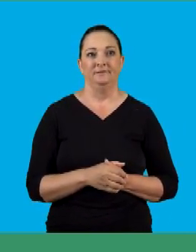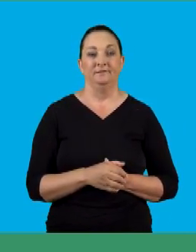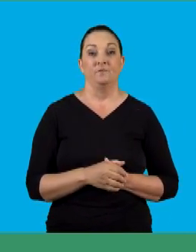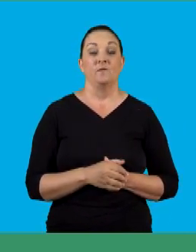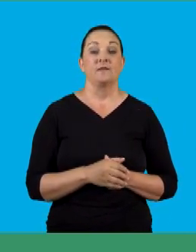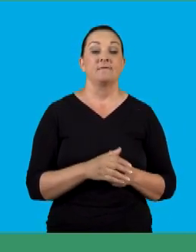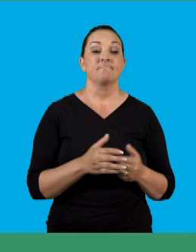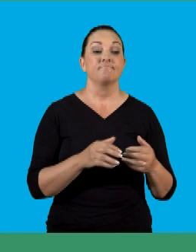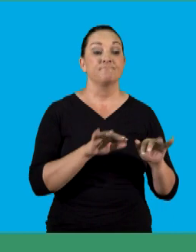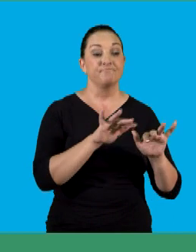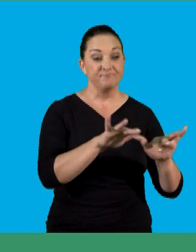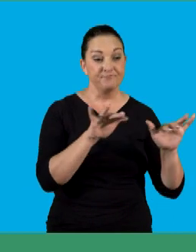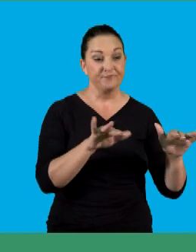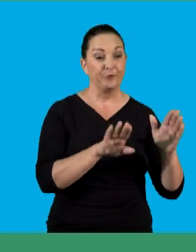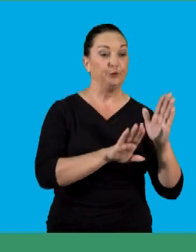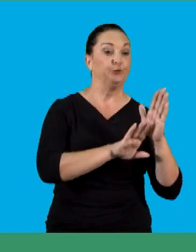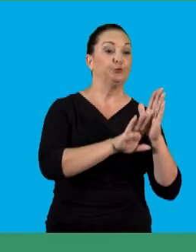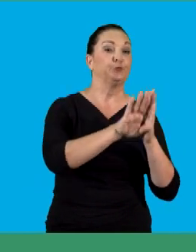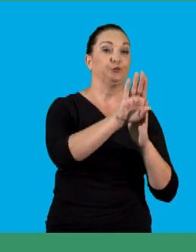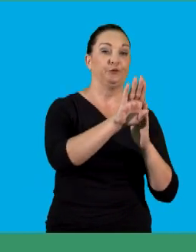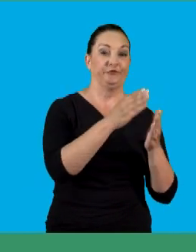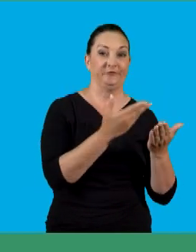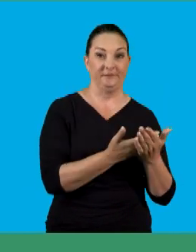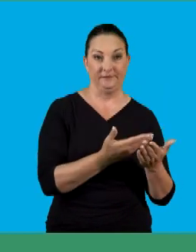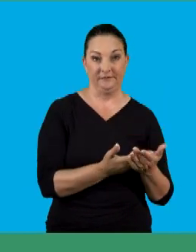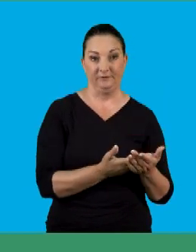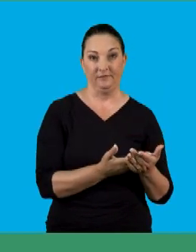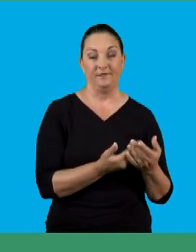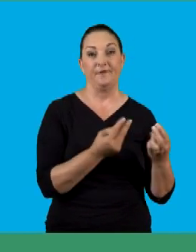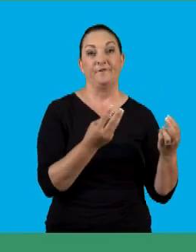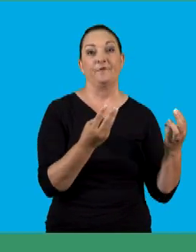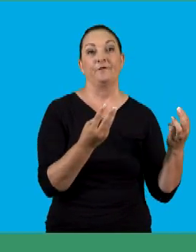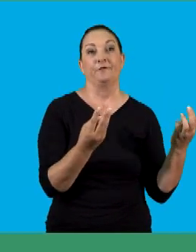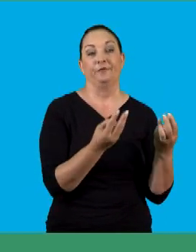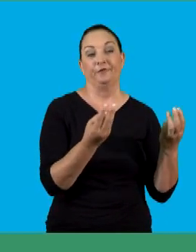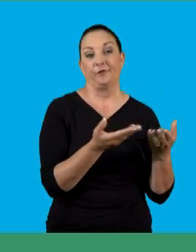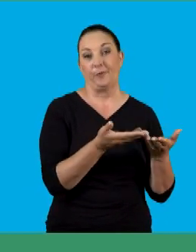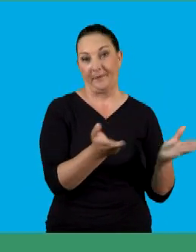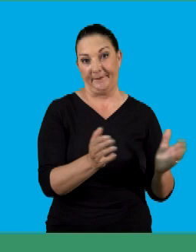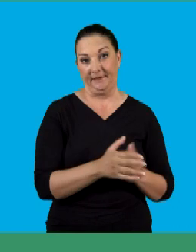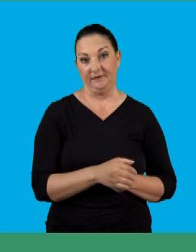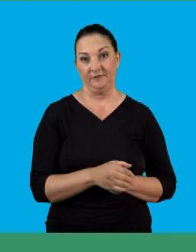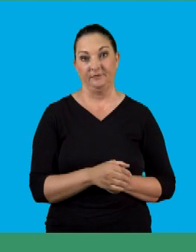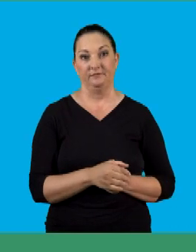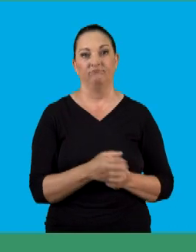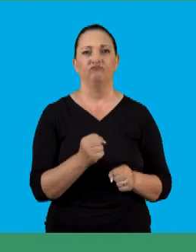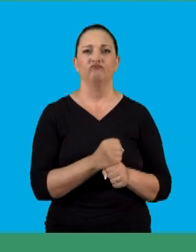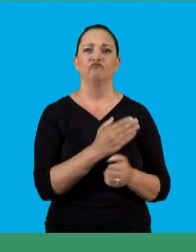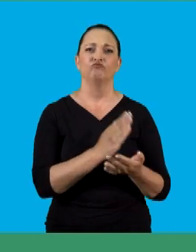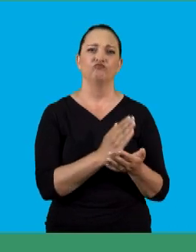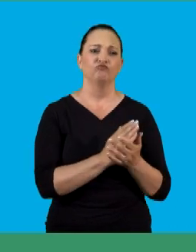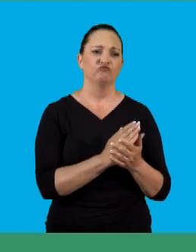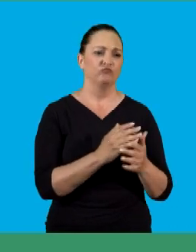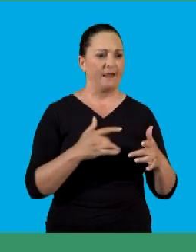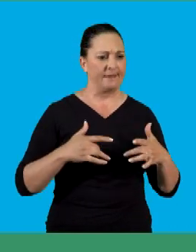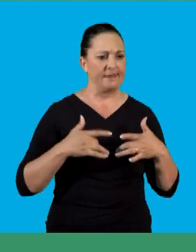of living of all its citizens. So another purpose of the public sector is to ensure that it improves the